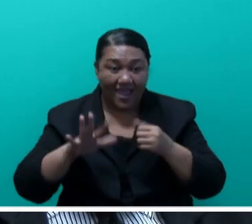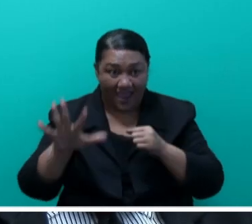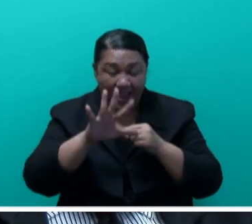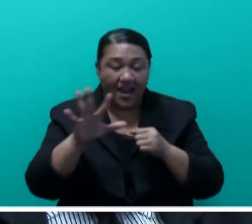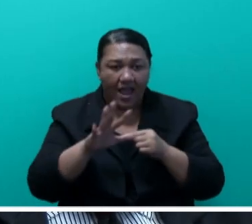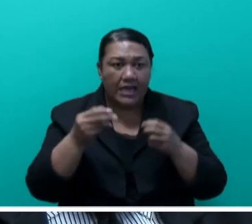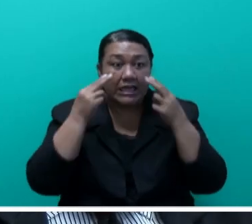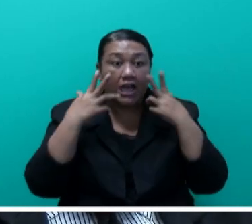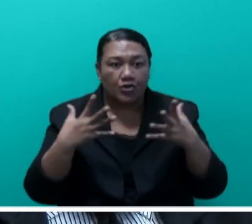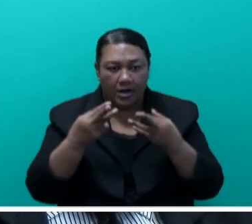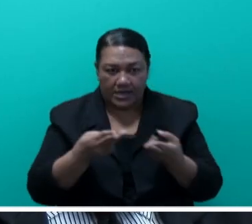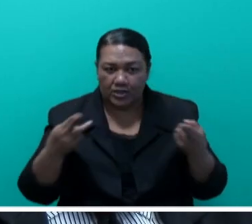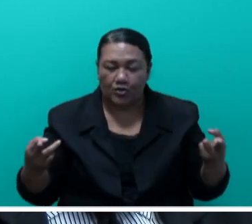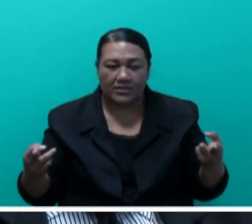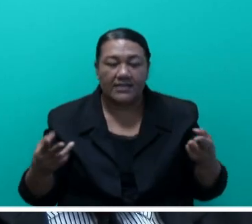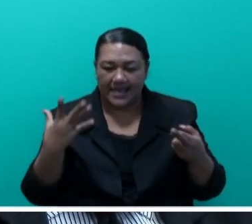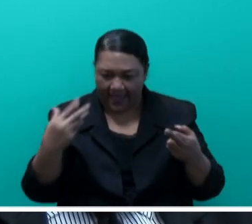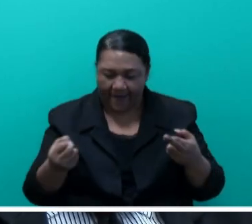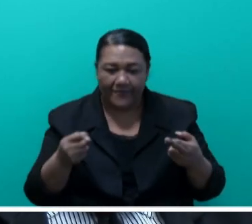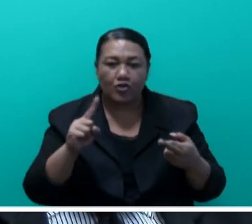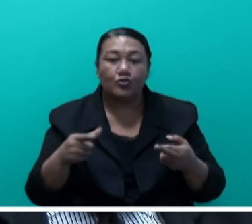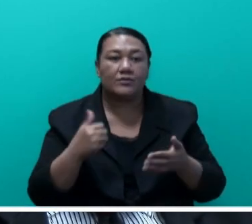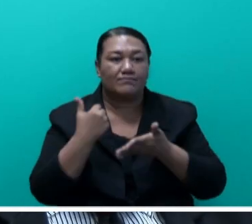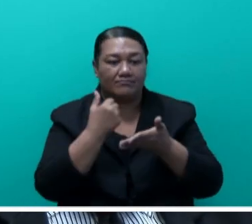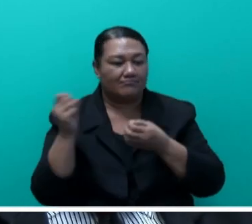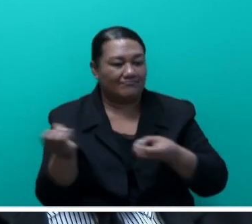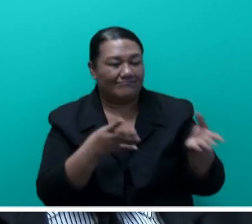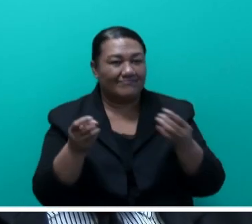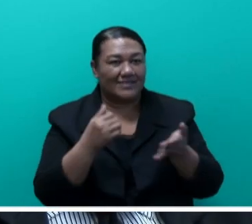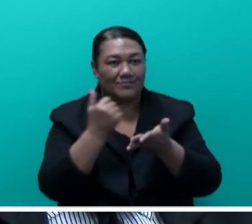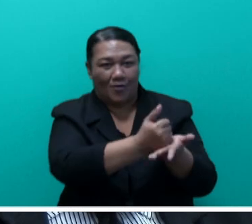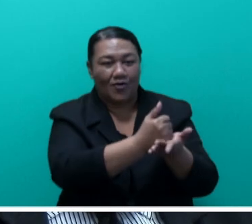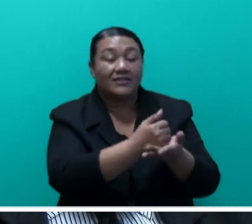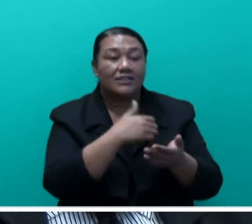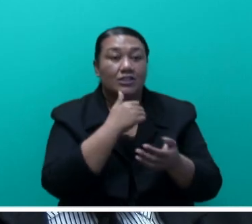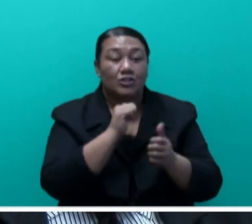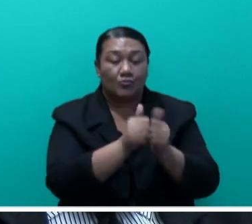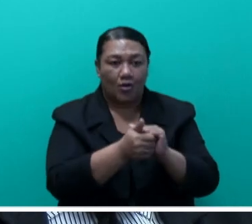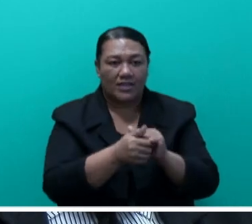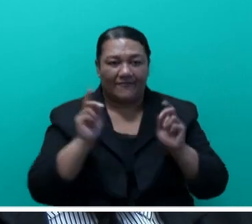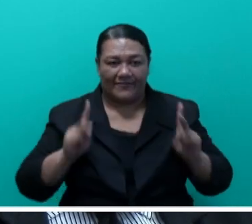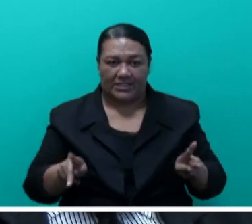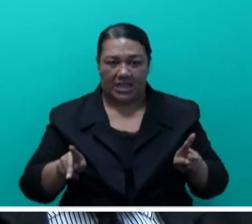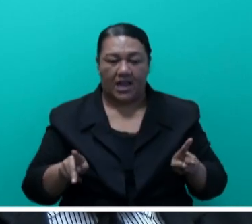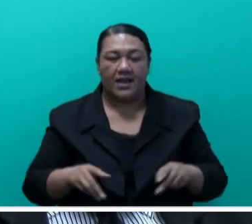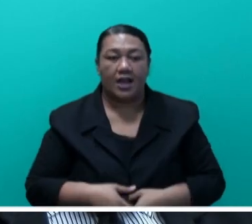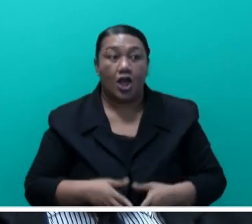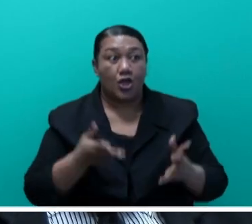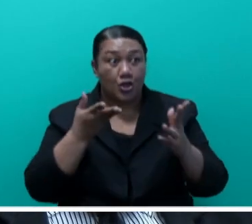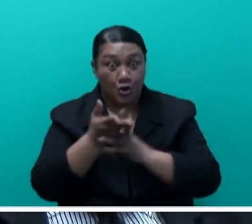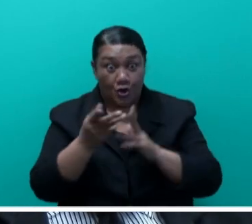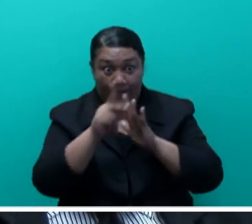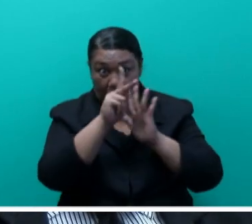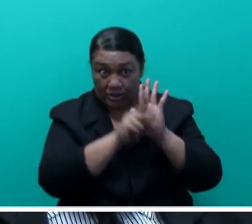to support sports and physical activities. Through this policy,